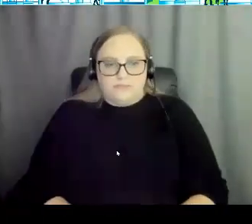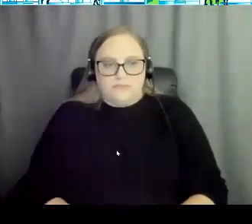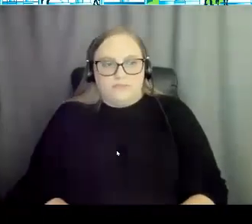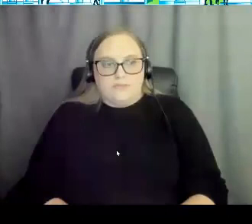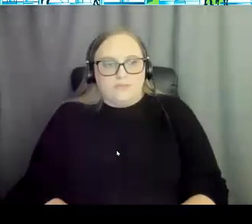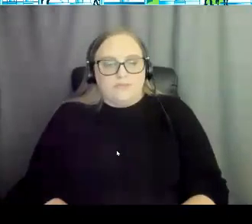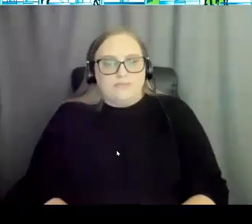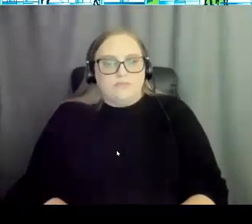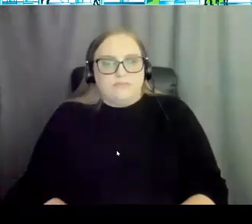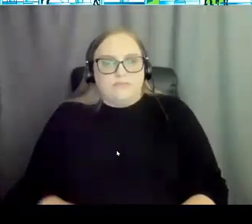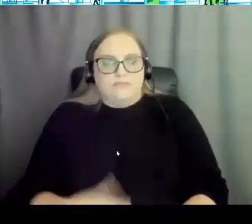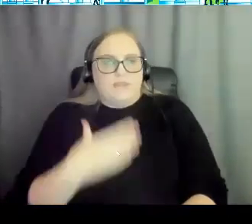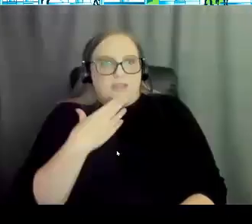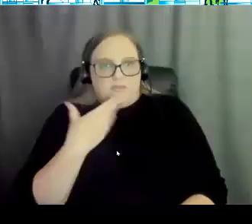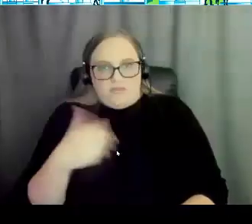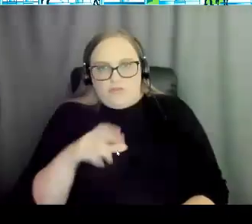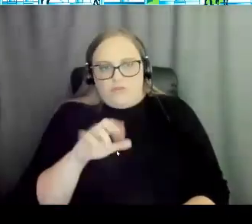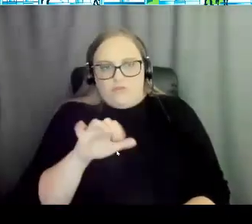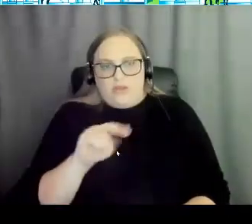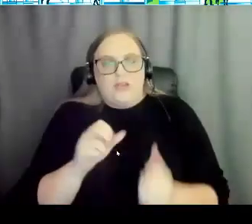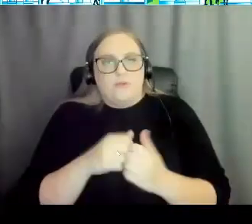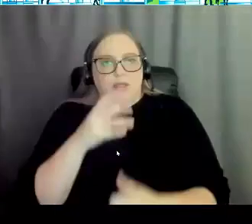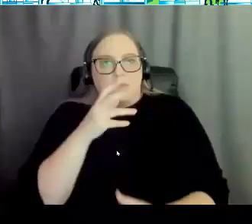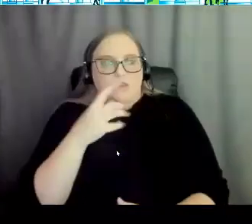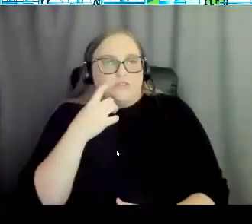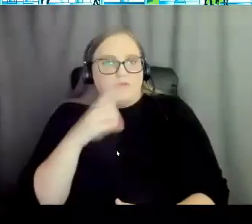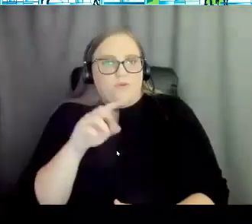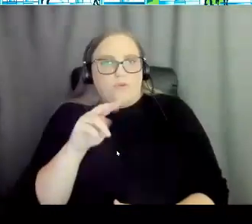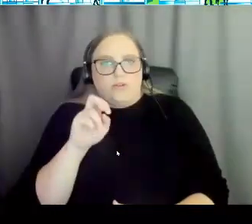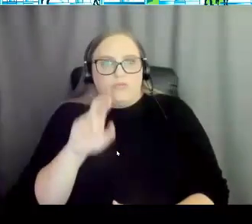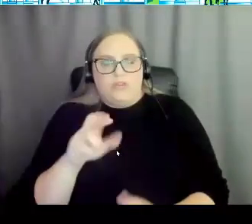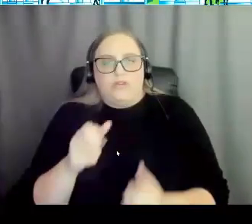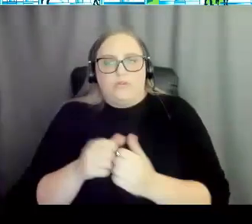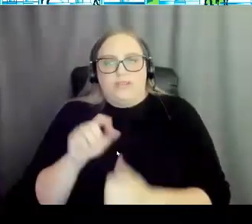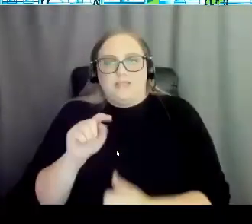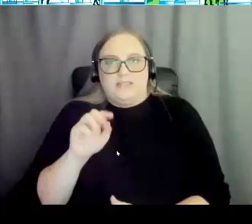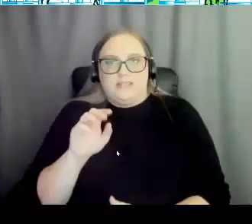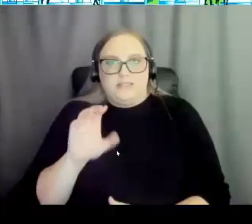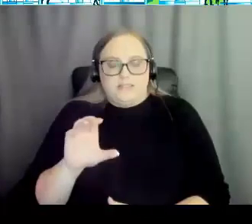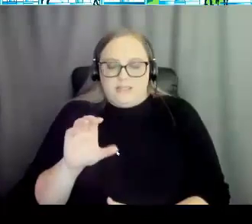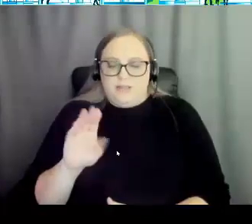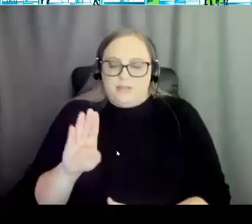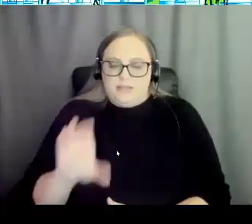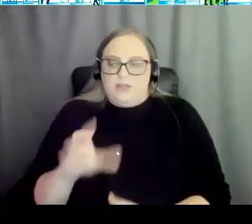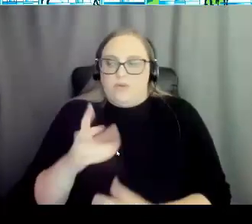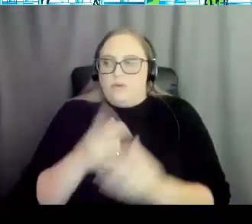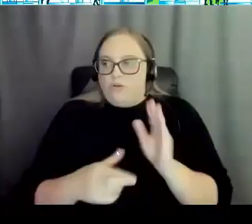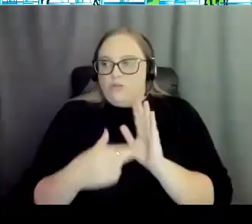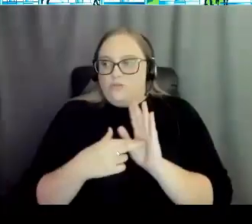Thank you. I'm Ryan Pickering with Mothers for Nuclear. I'm here with TCBC as well. We're both representing North Carolina